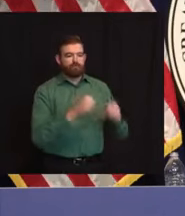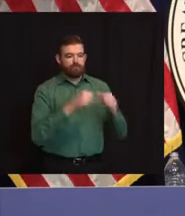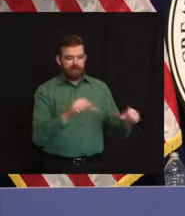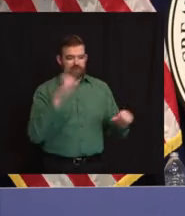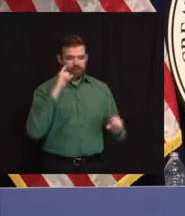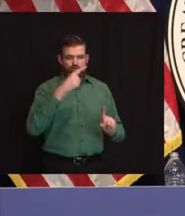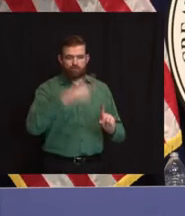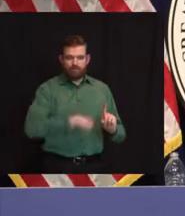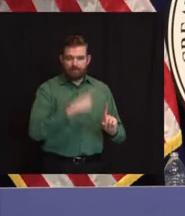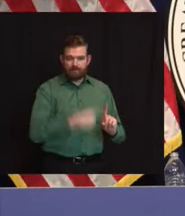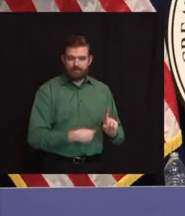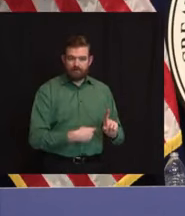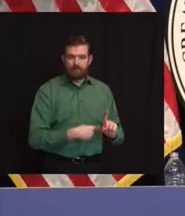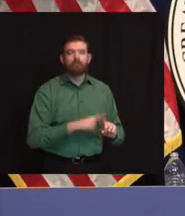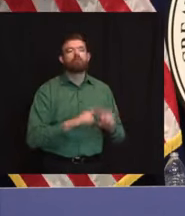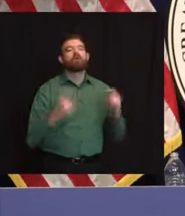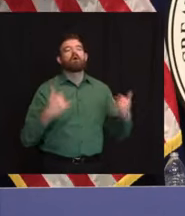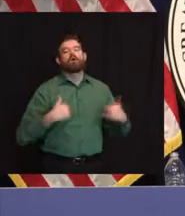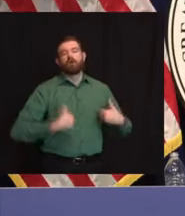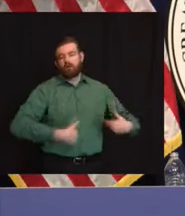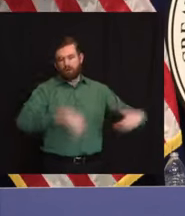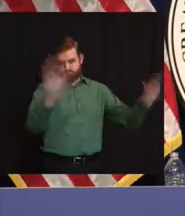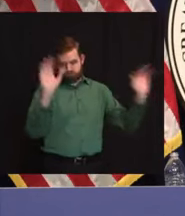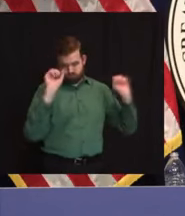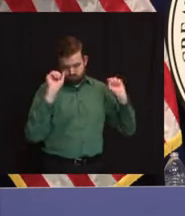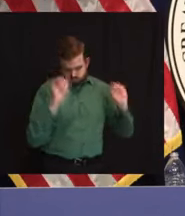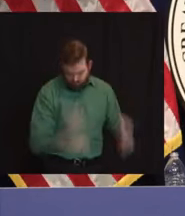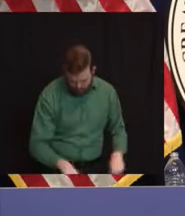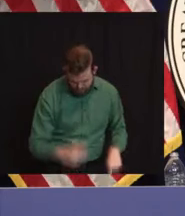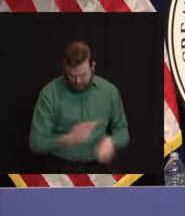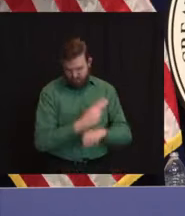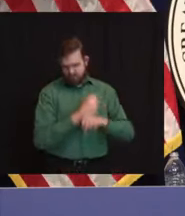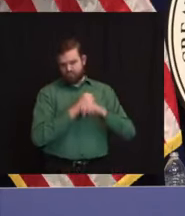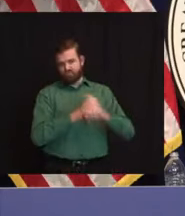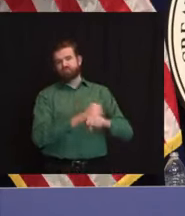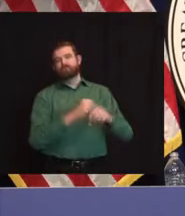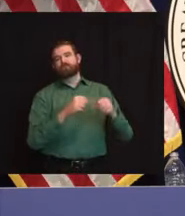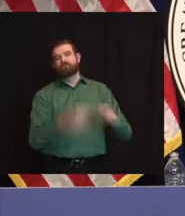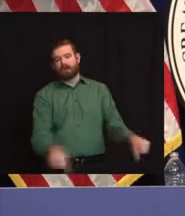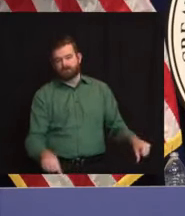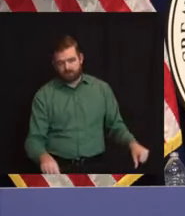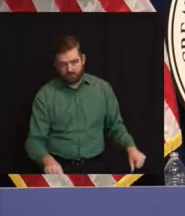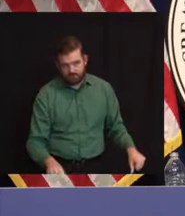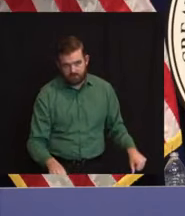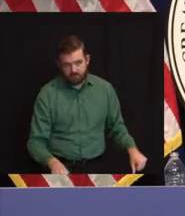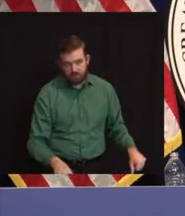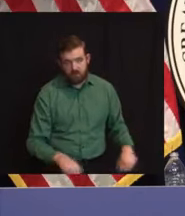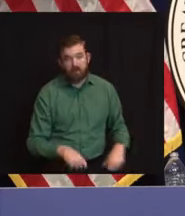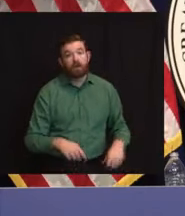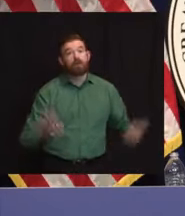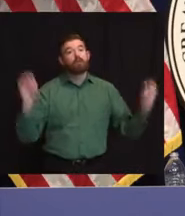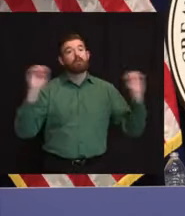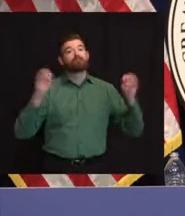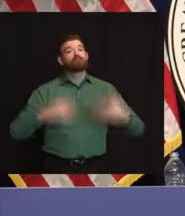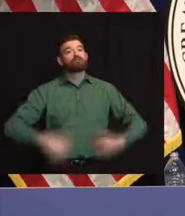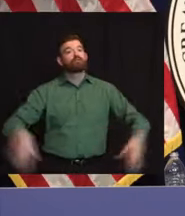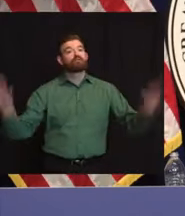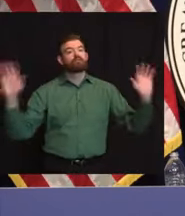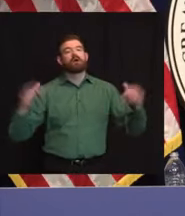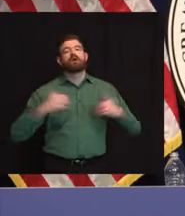another security deposit for at least 6 months after the end of the emergency or the end of the lease agreement, whichever is